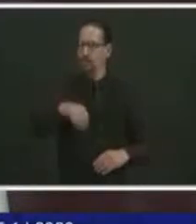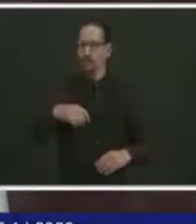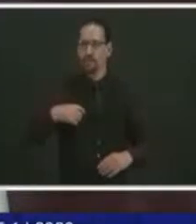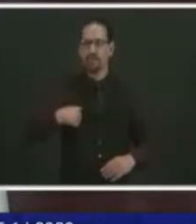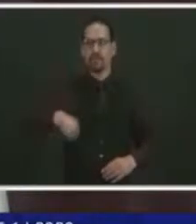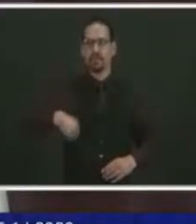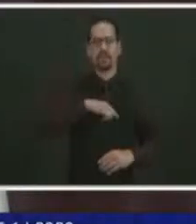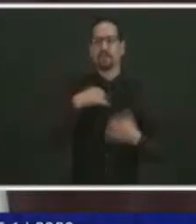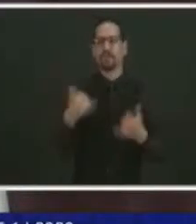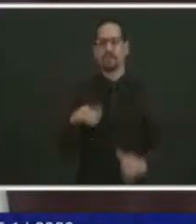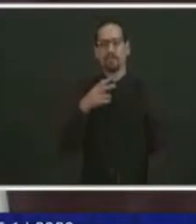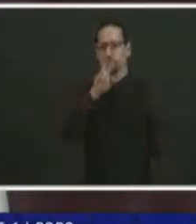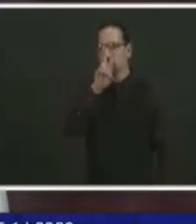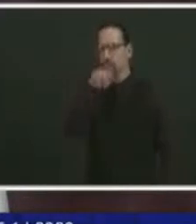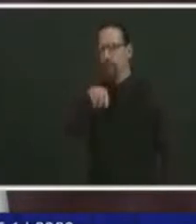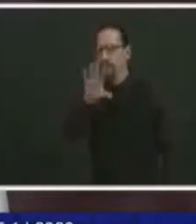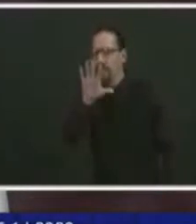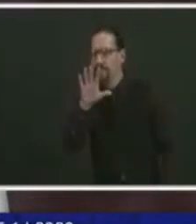A